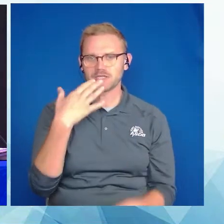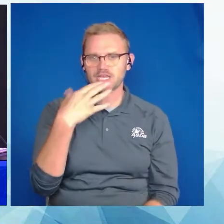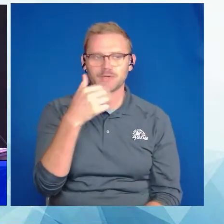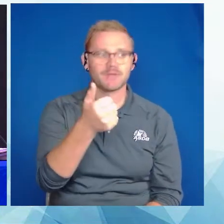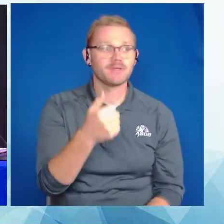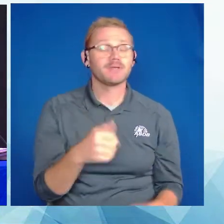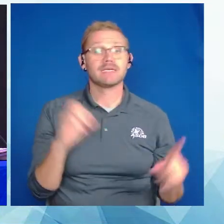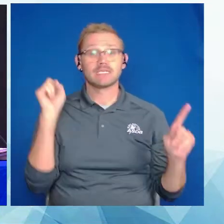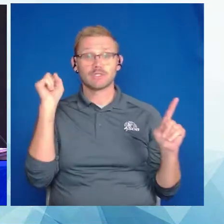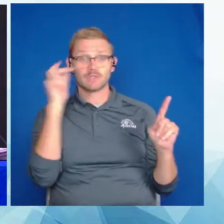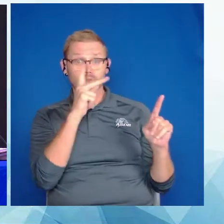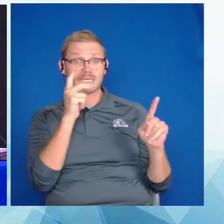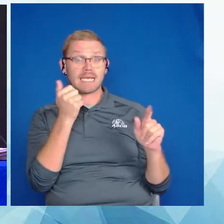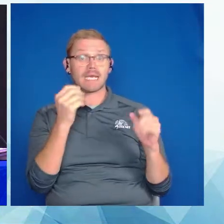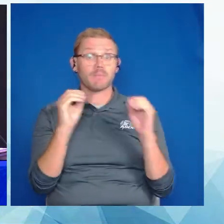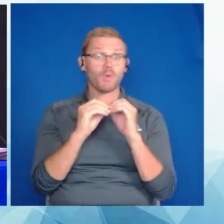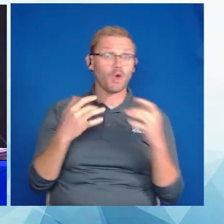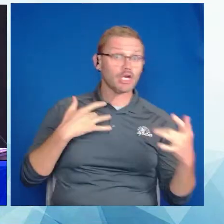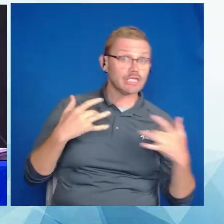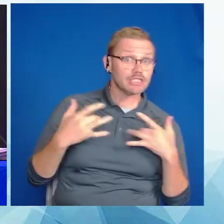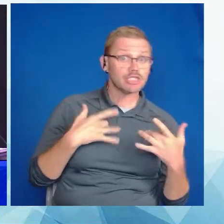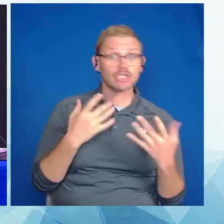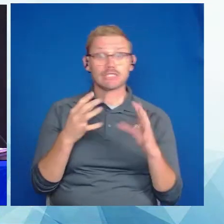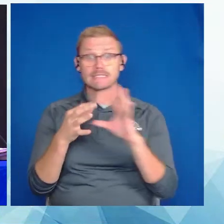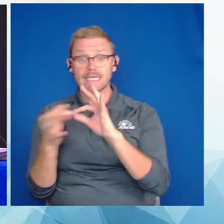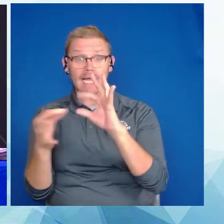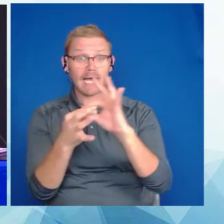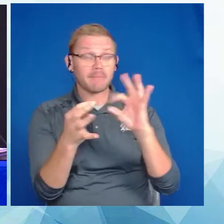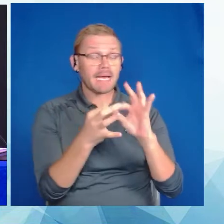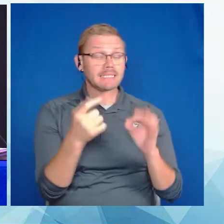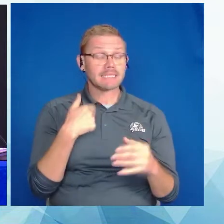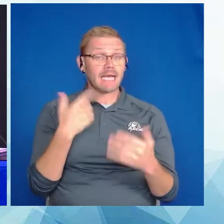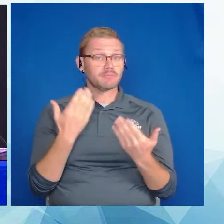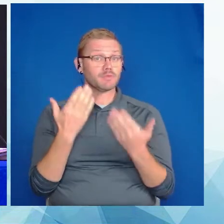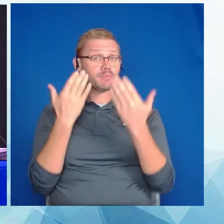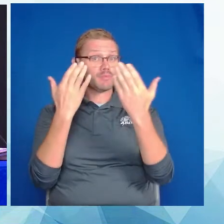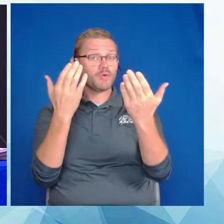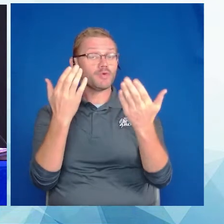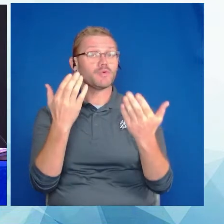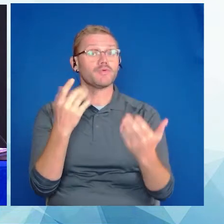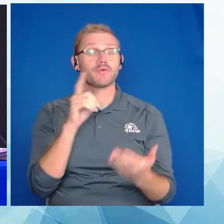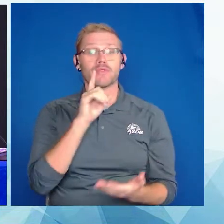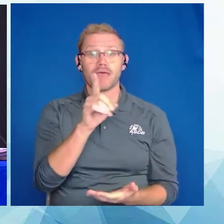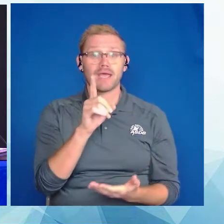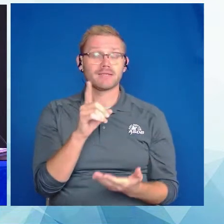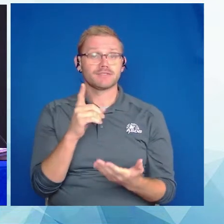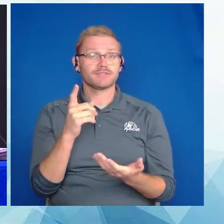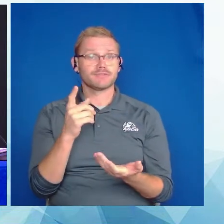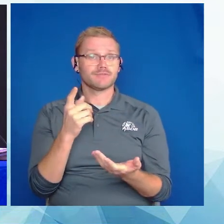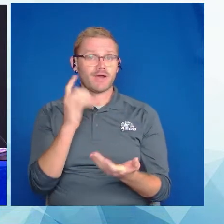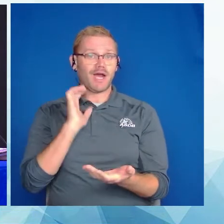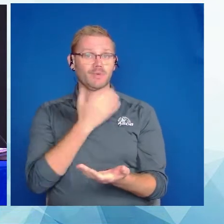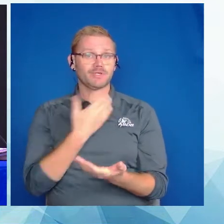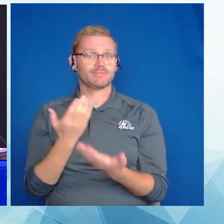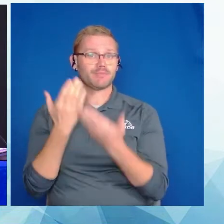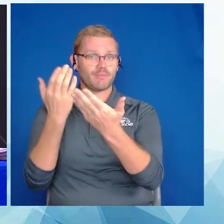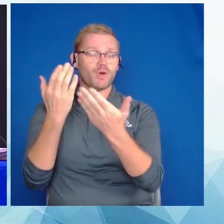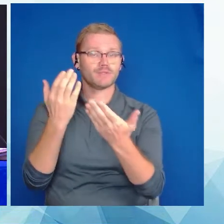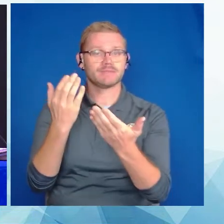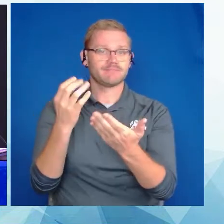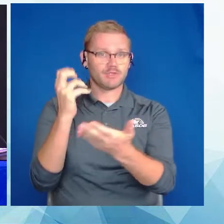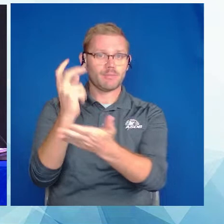Any other concerns? Otherwise, I would entertain a motion to approve the proposed calendar.